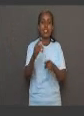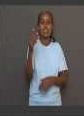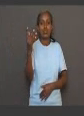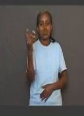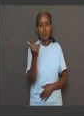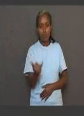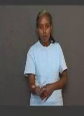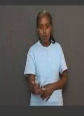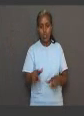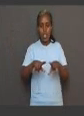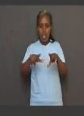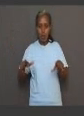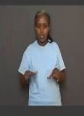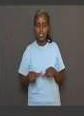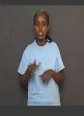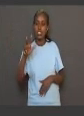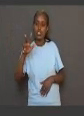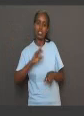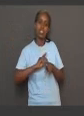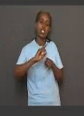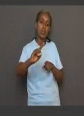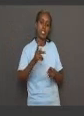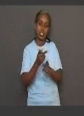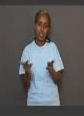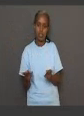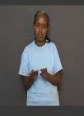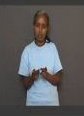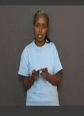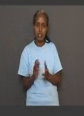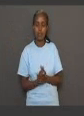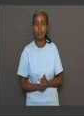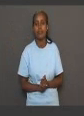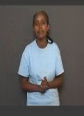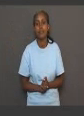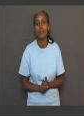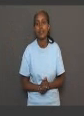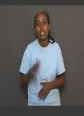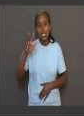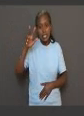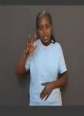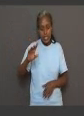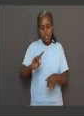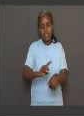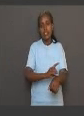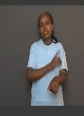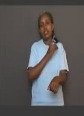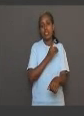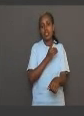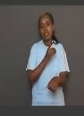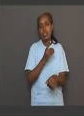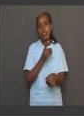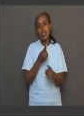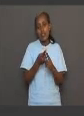a location in 3-dimensional space. The 3 distances from